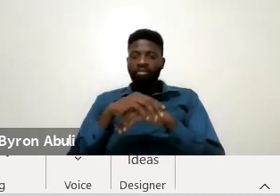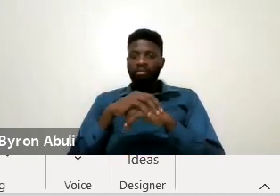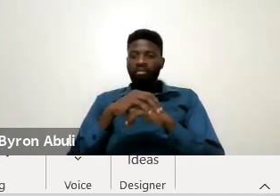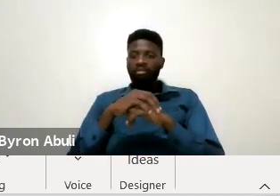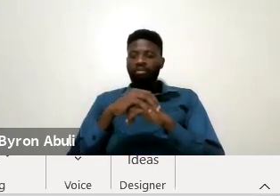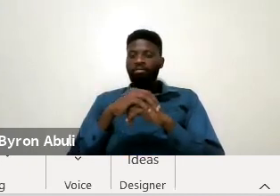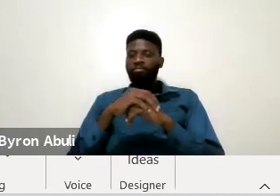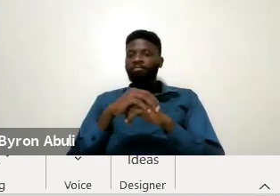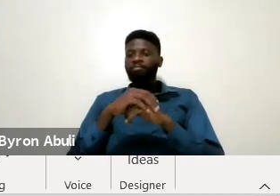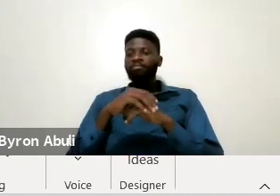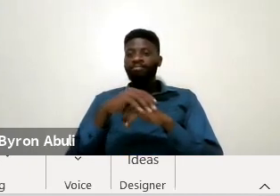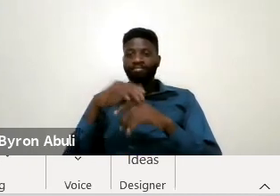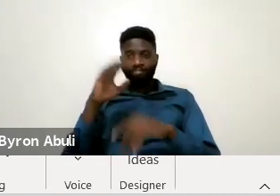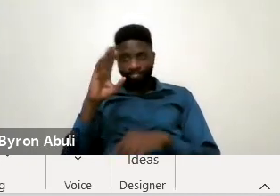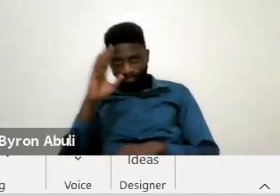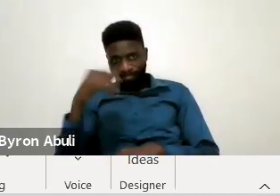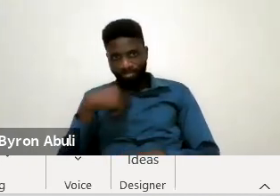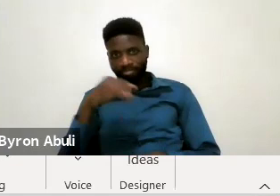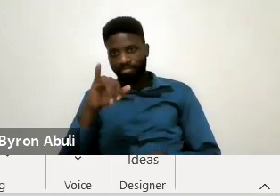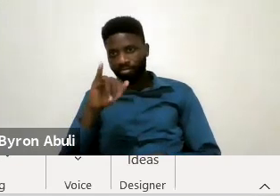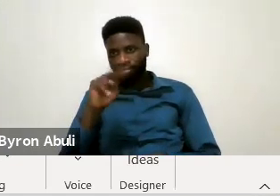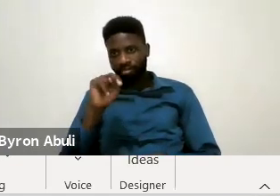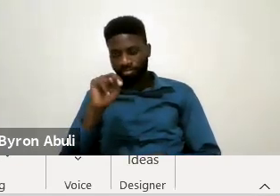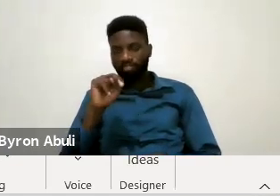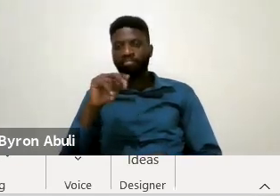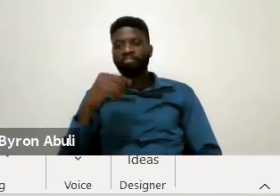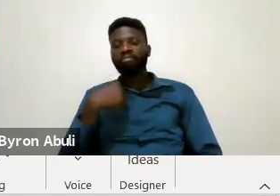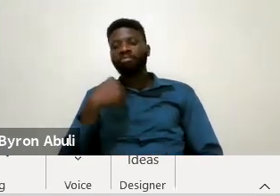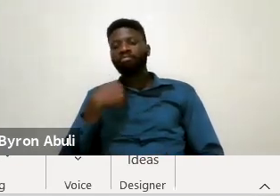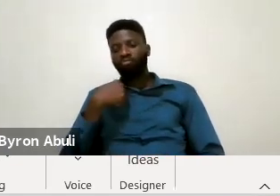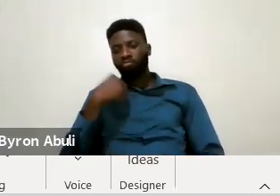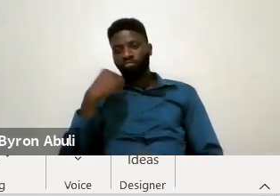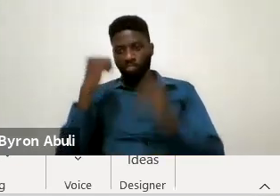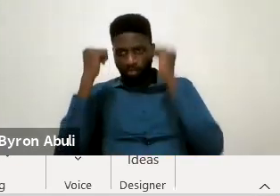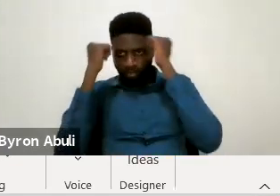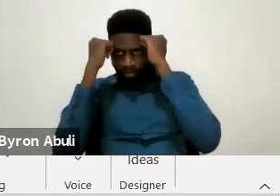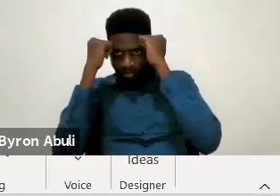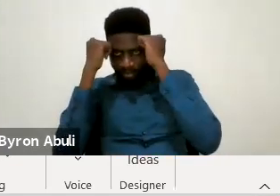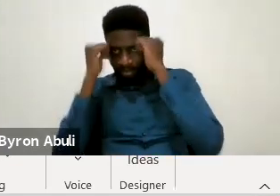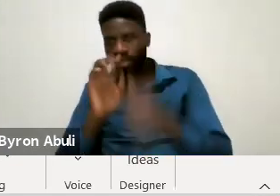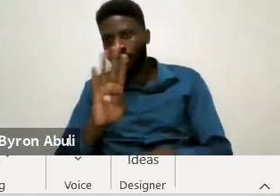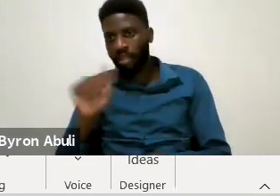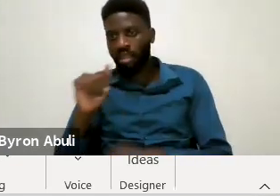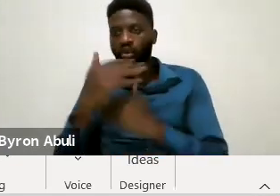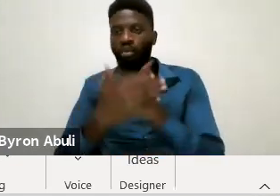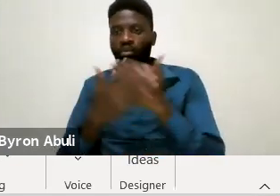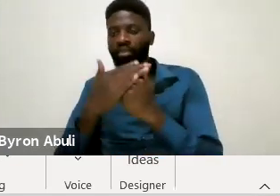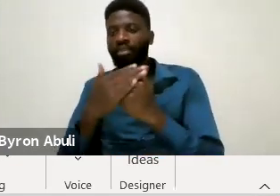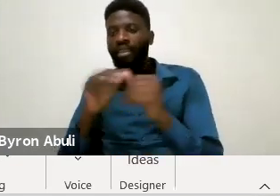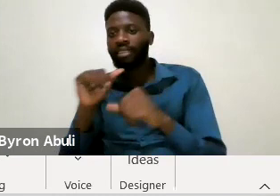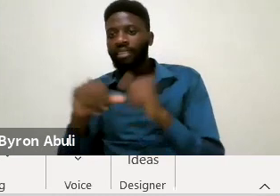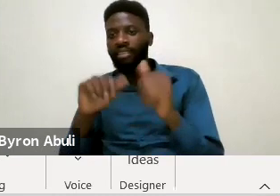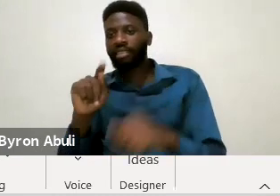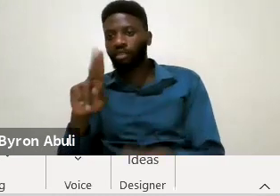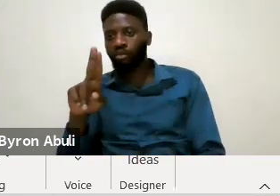Hi, I'm Ian. Yes. I'm doing a Bachelor of Computer Science at KU, and